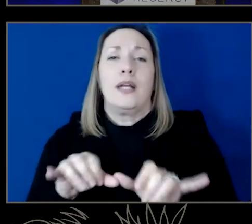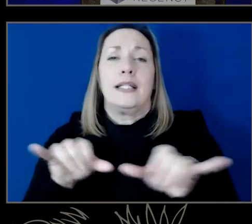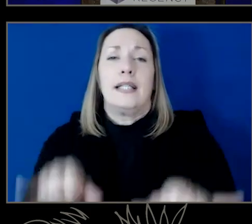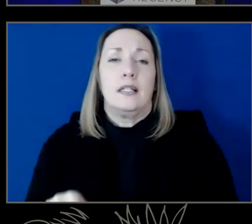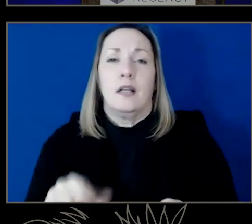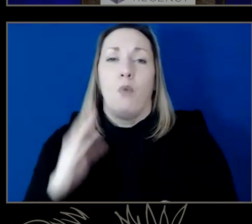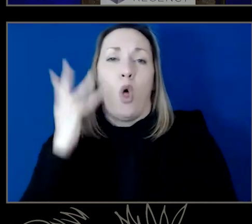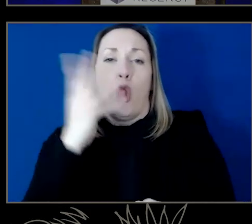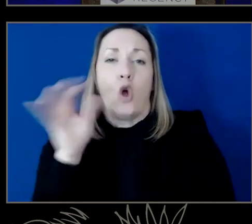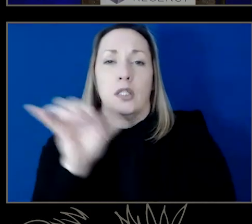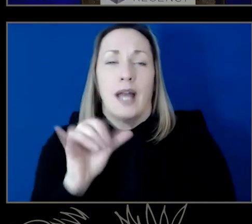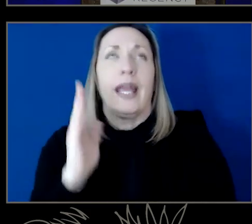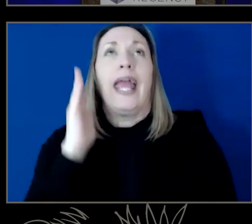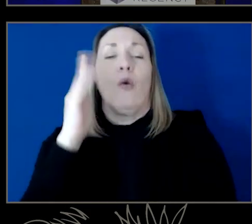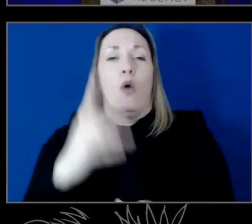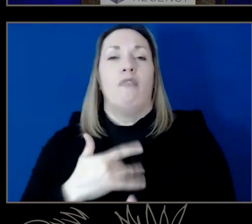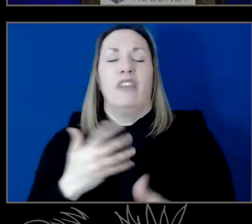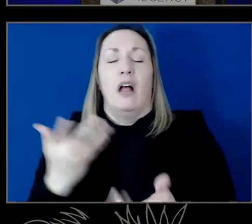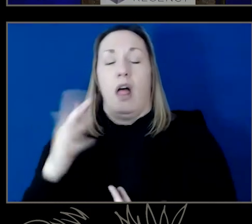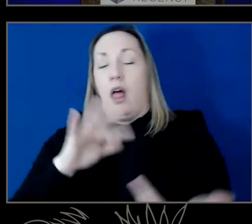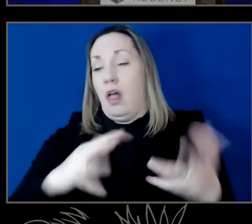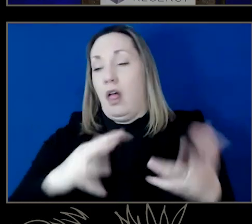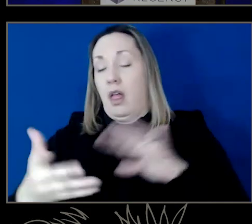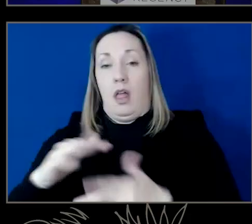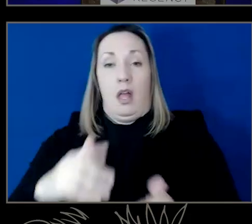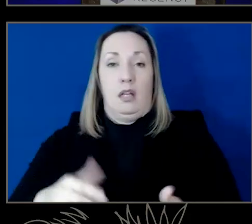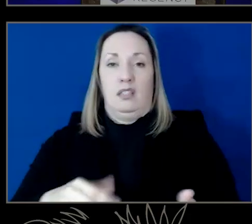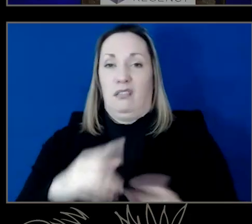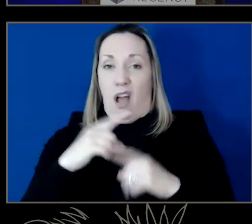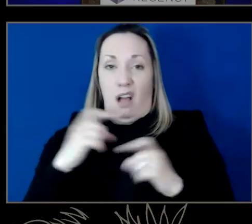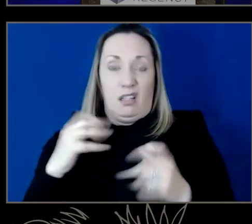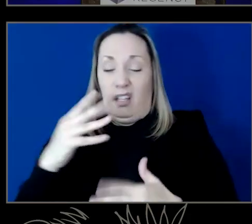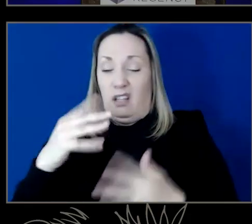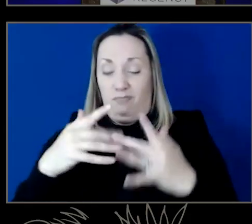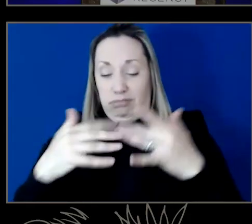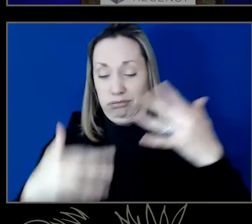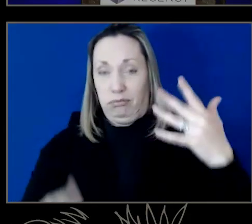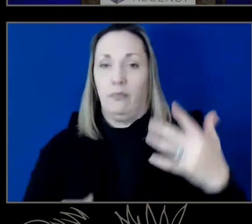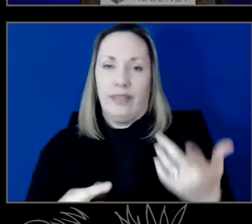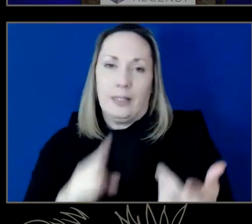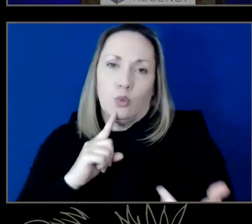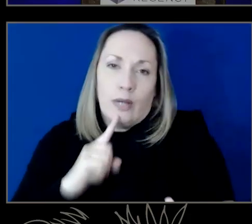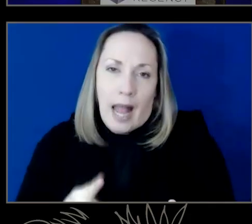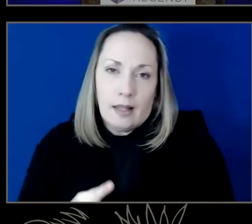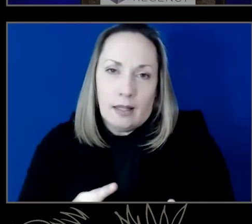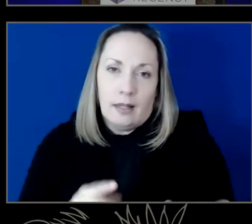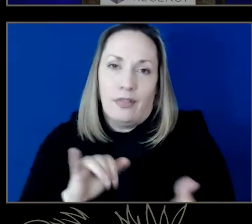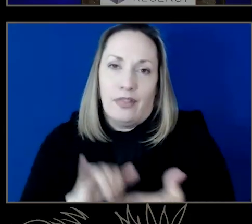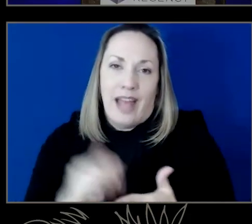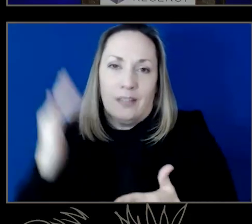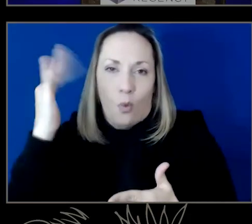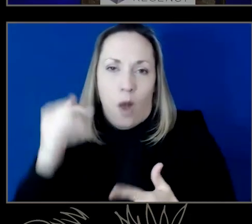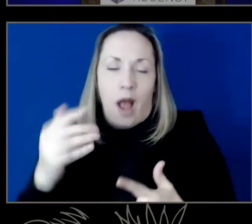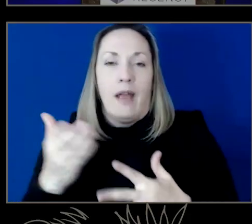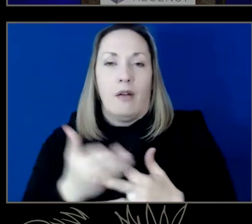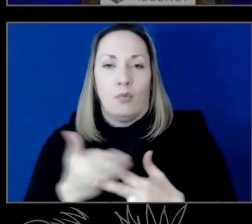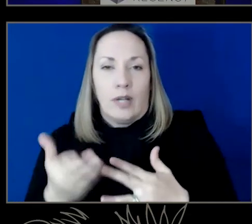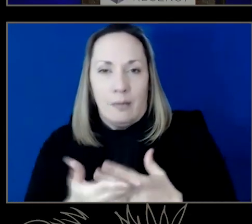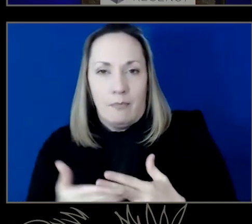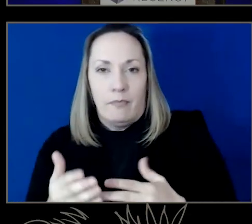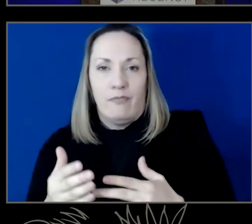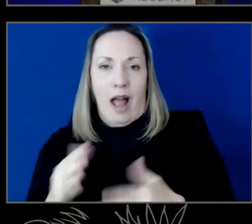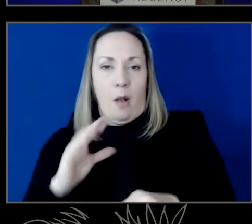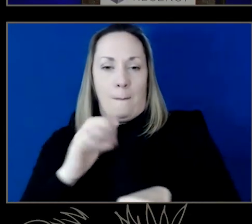be ugly and feel unmaintainable or big or whatever. That's just the reality. We can't really escape that. That's why file-based routing sucks, not why Remix's file-based routing